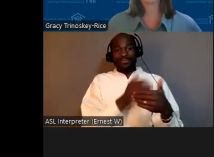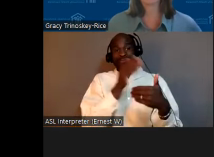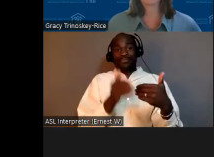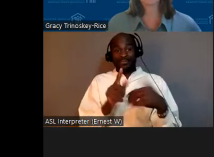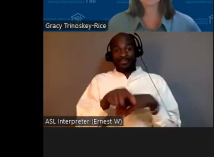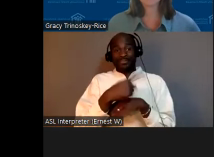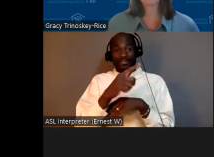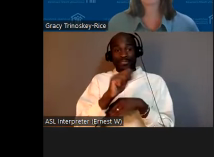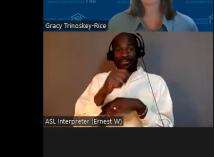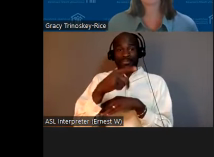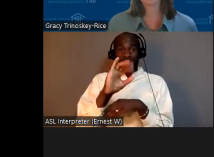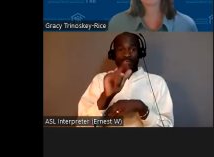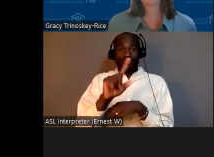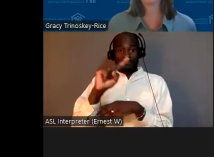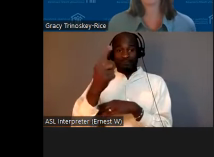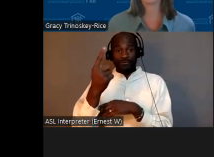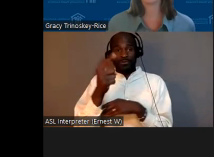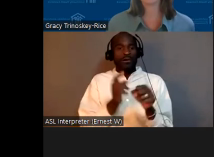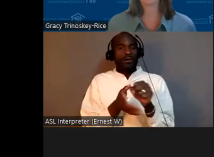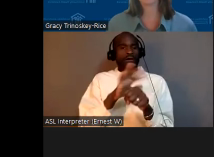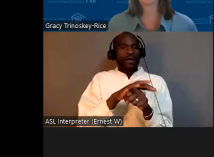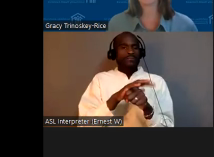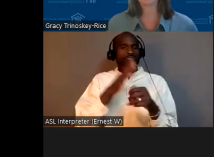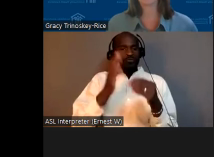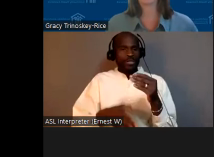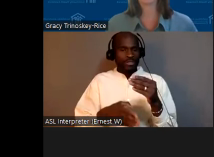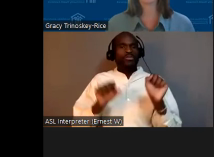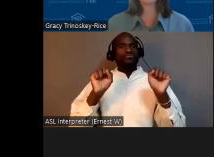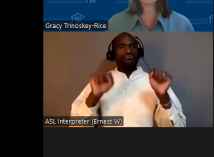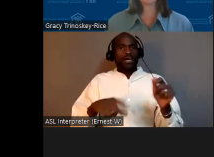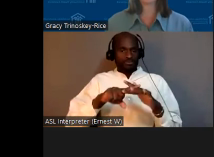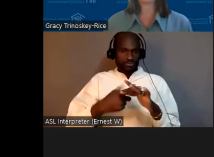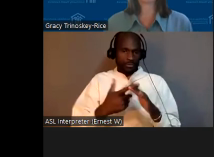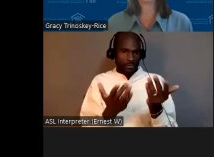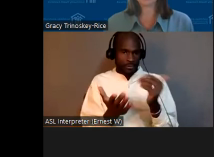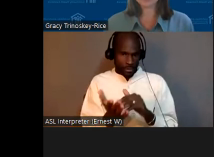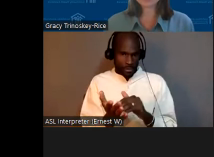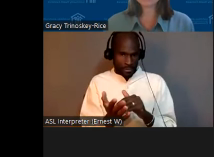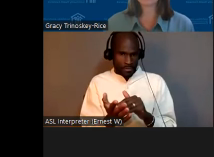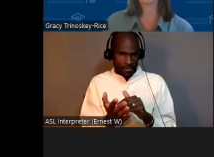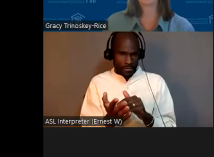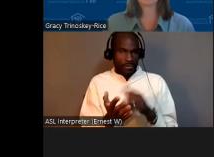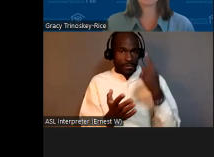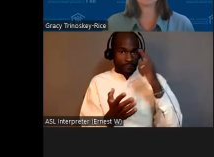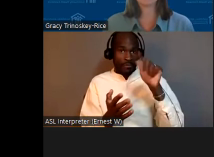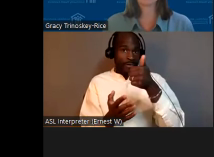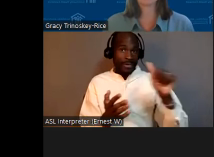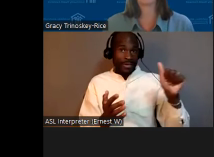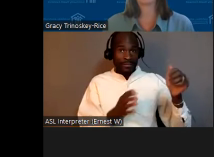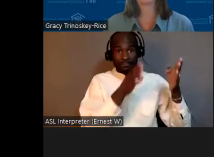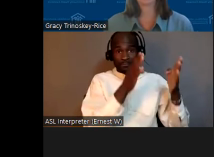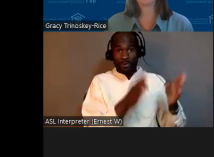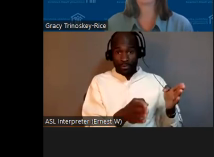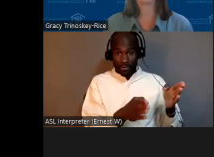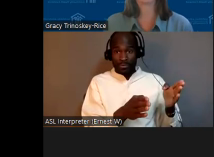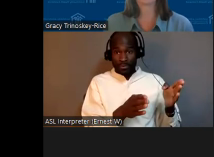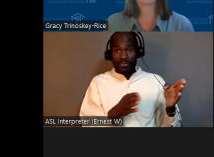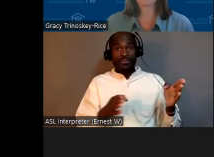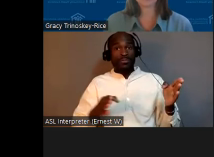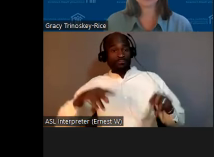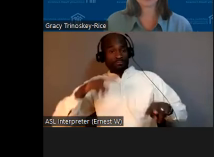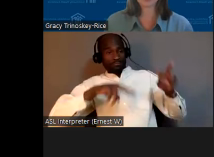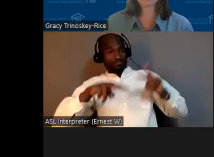coverage terminations were allowed to resume for those enrollees who were determined to